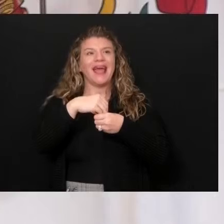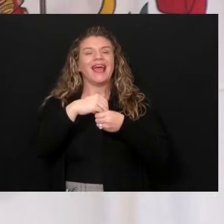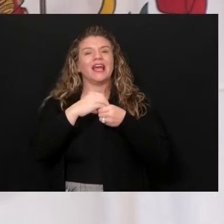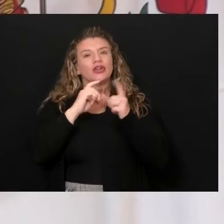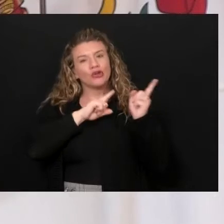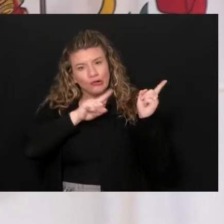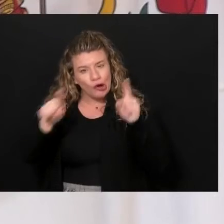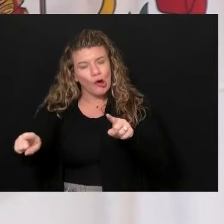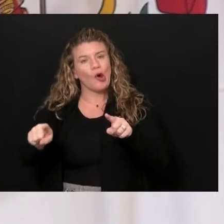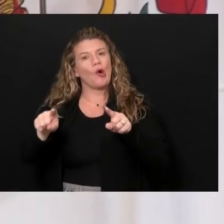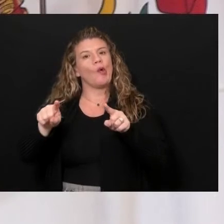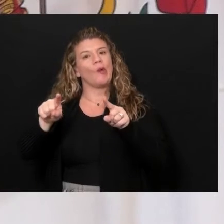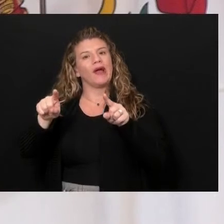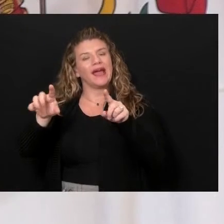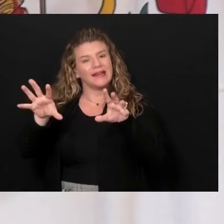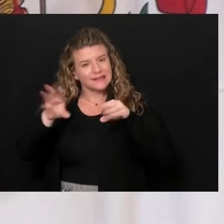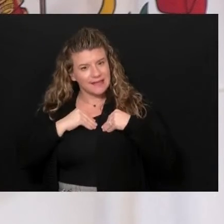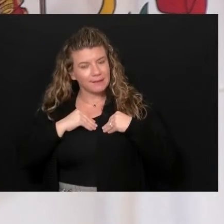vaccine.